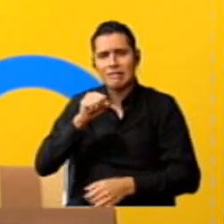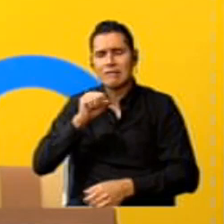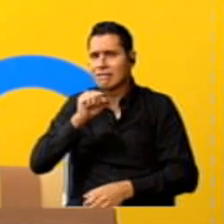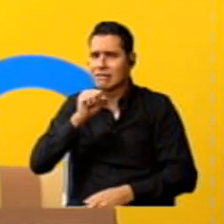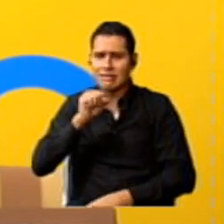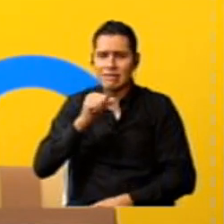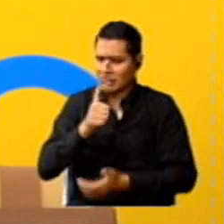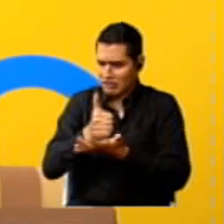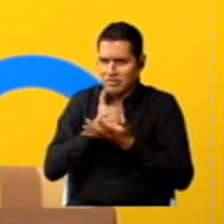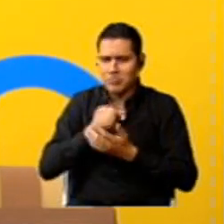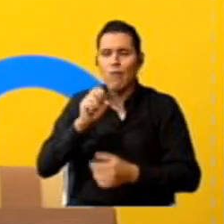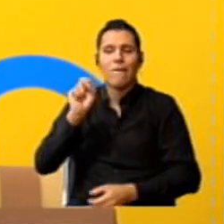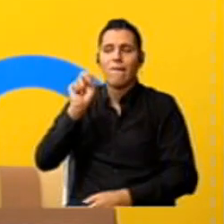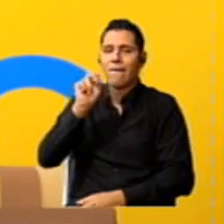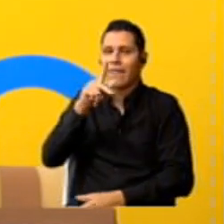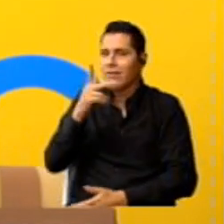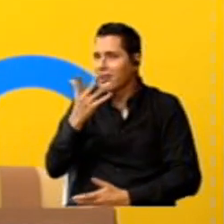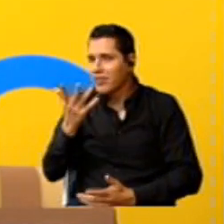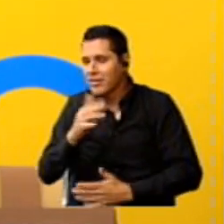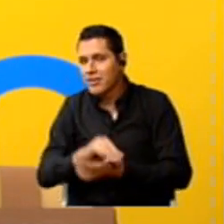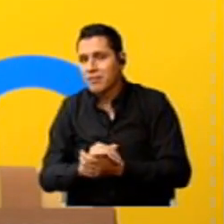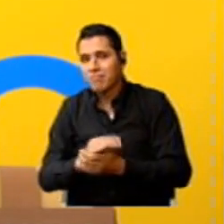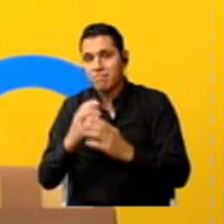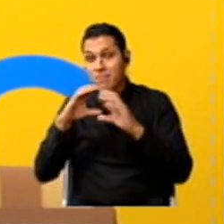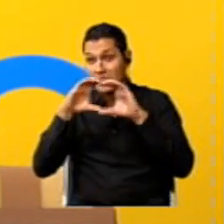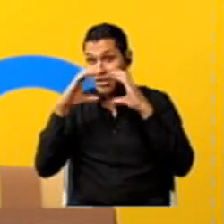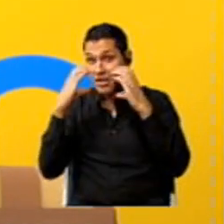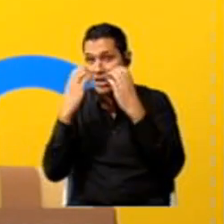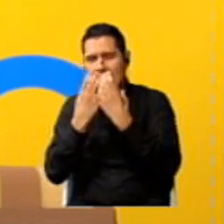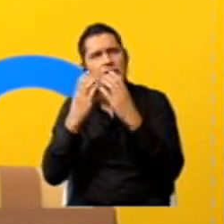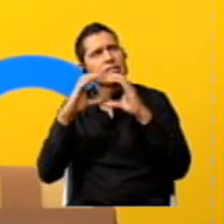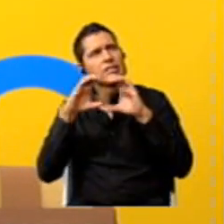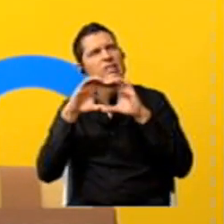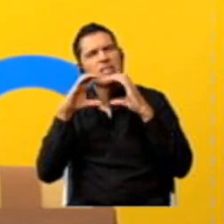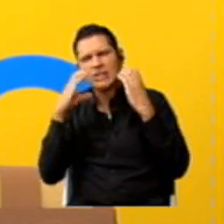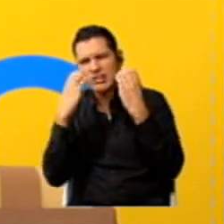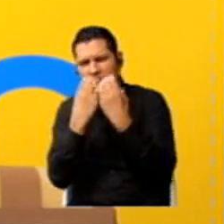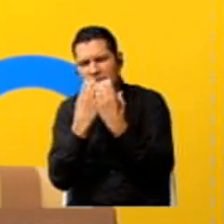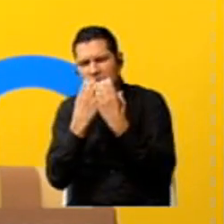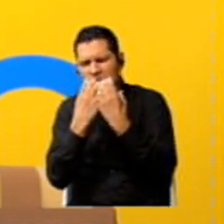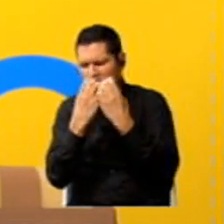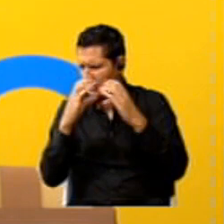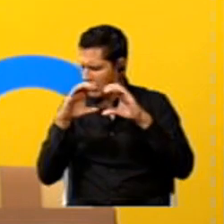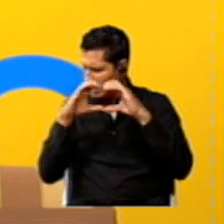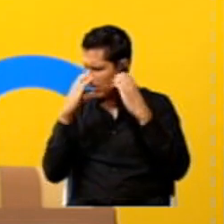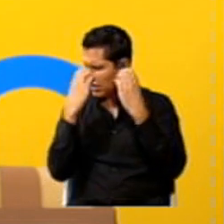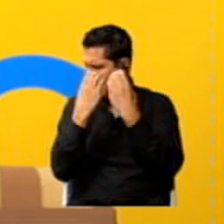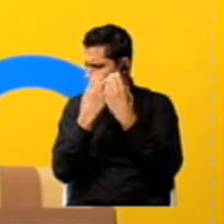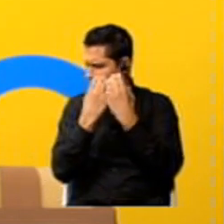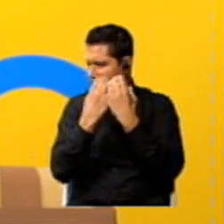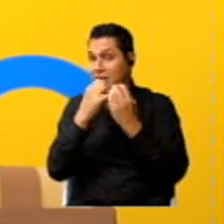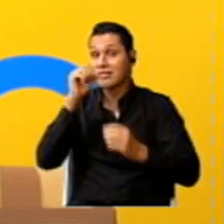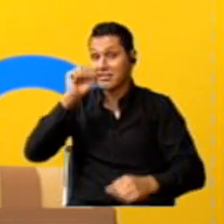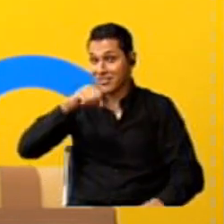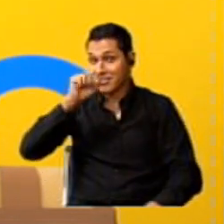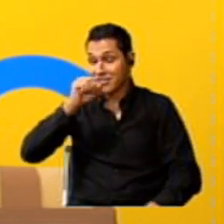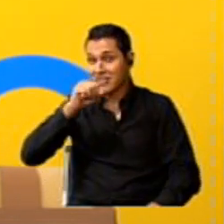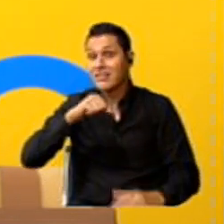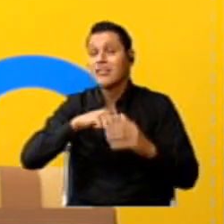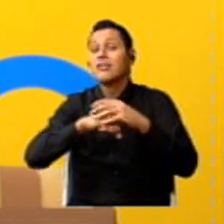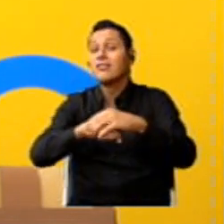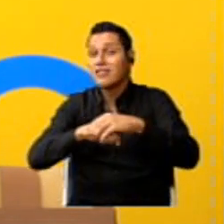Yeah. Okay. Class. Class. Class? Yes,